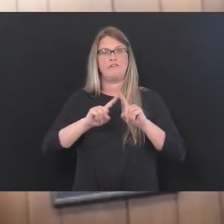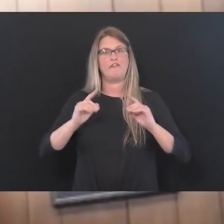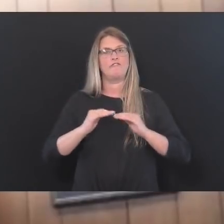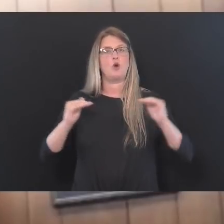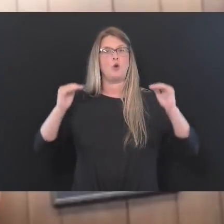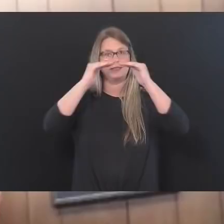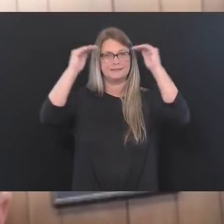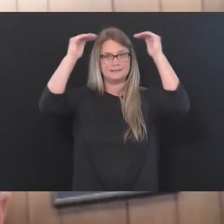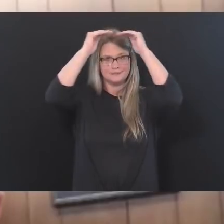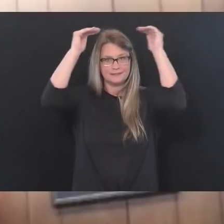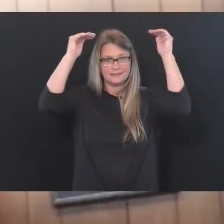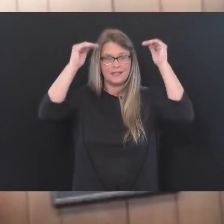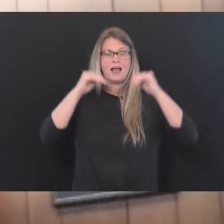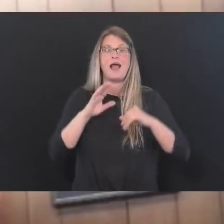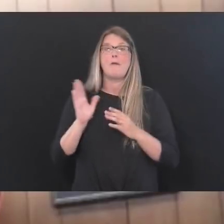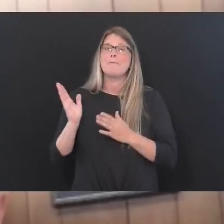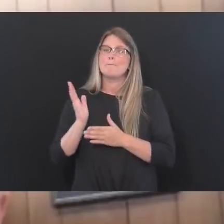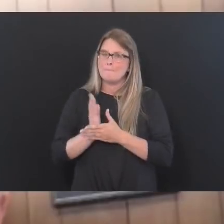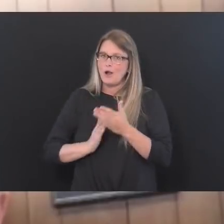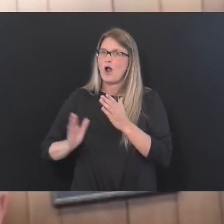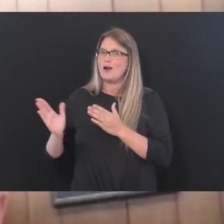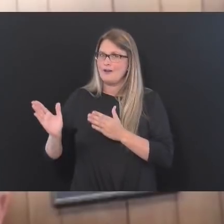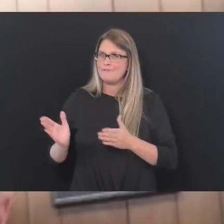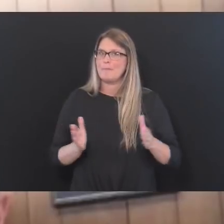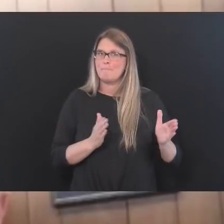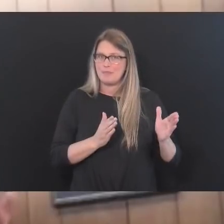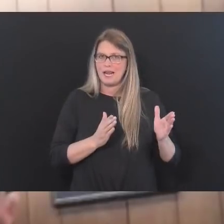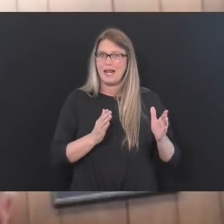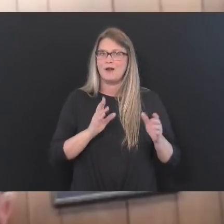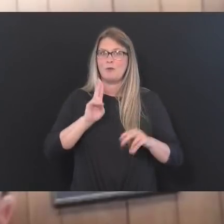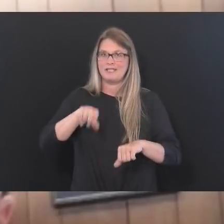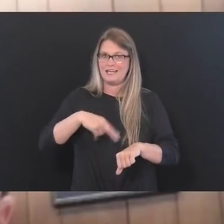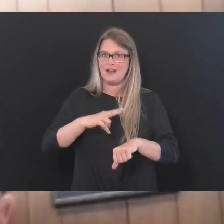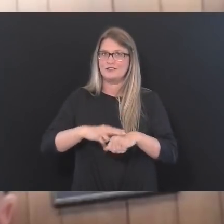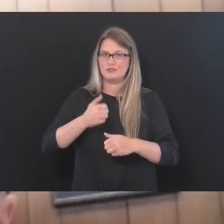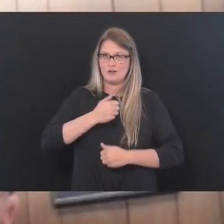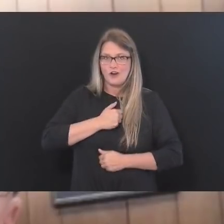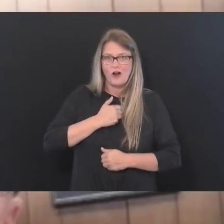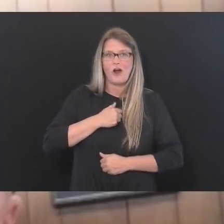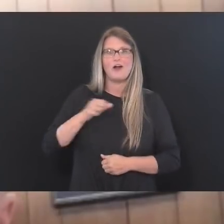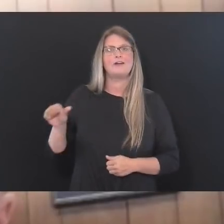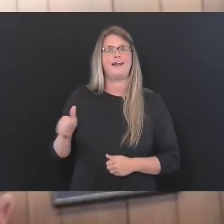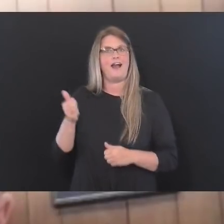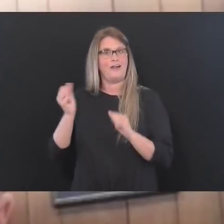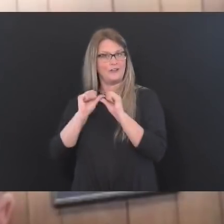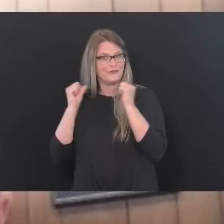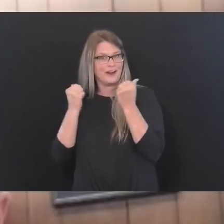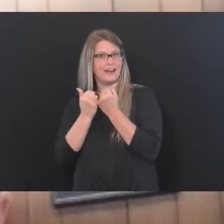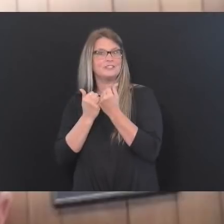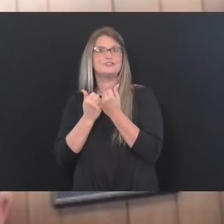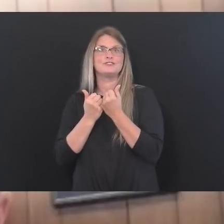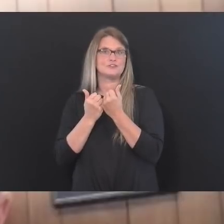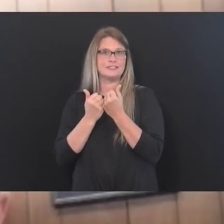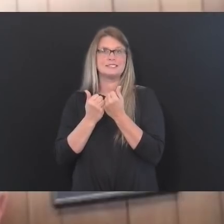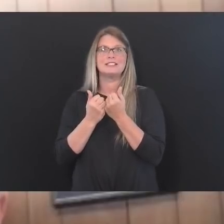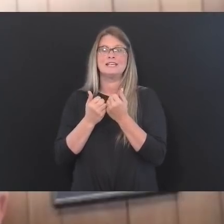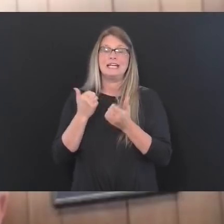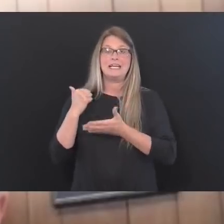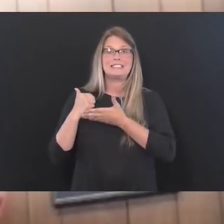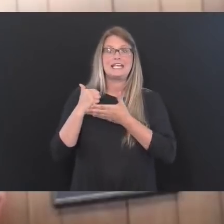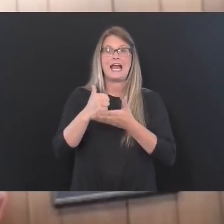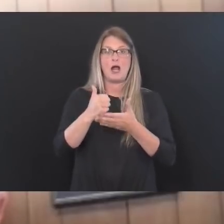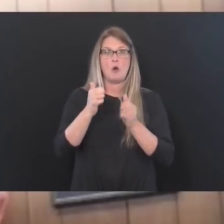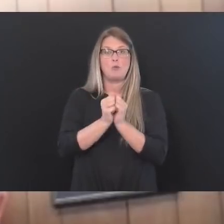and part of the plan that the governor's directed that the National Guard and other agencies help with both the call center and